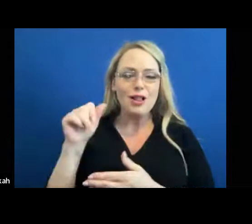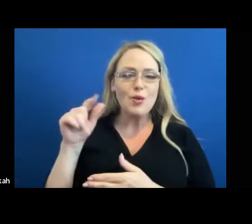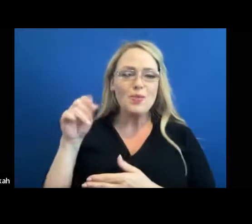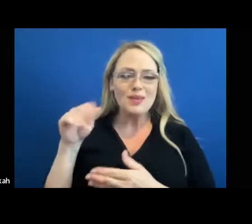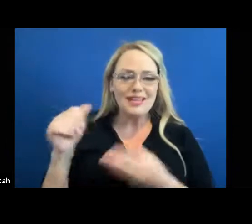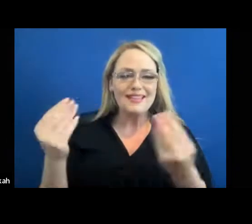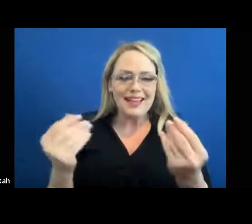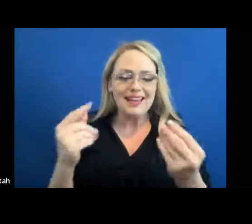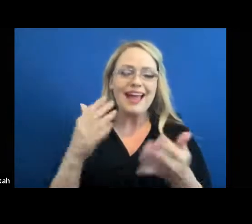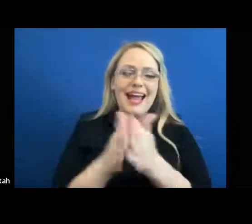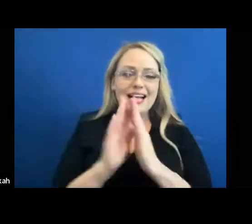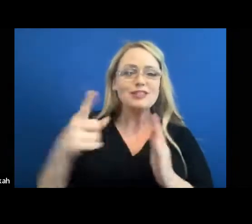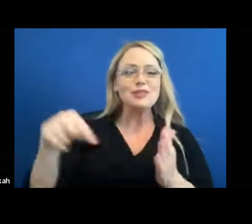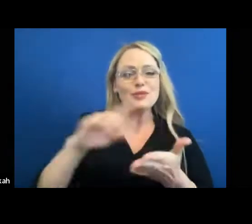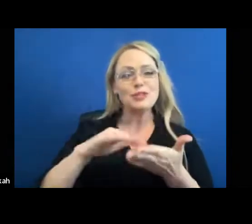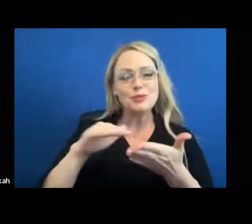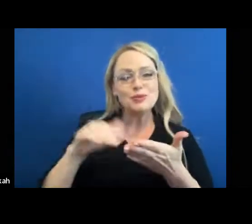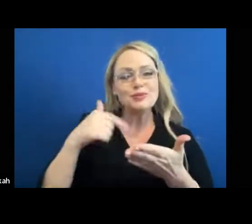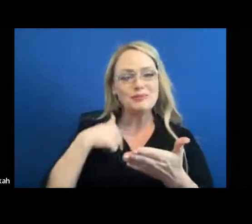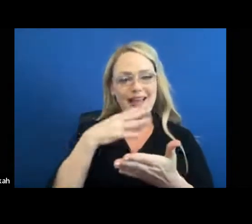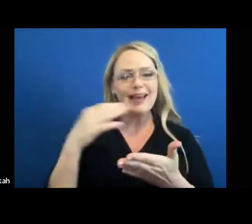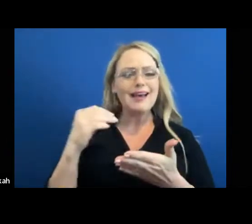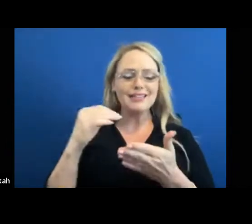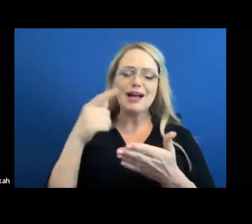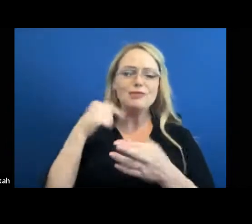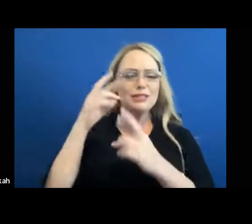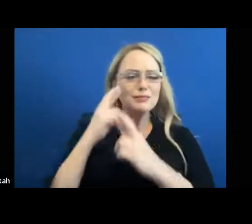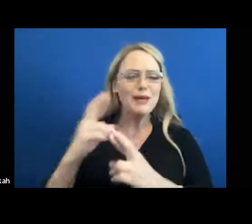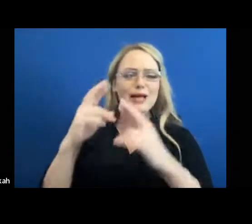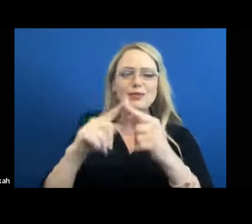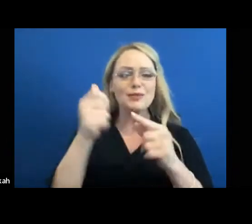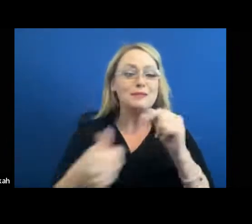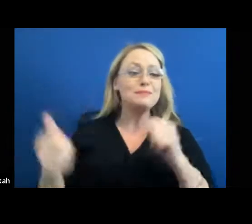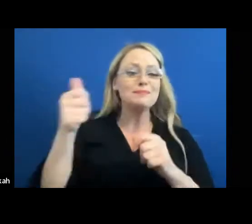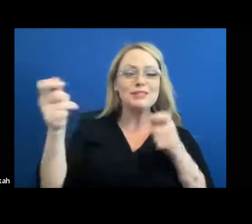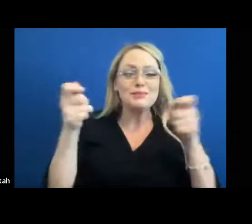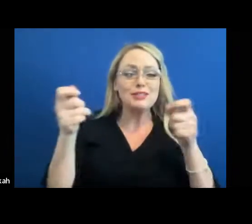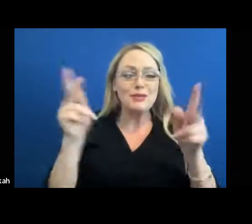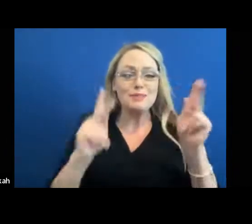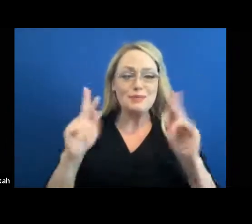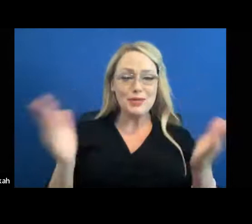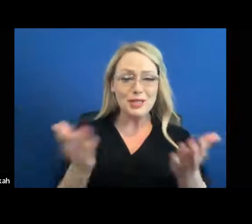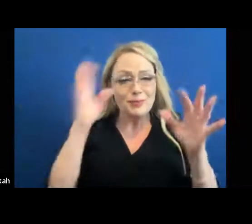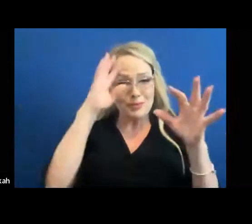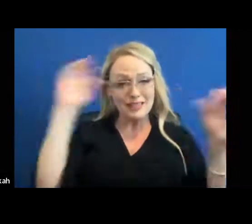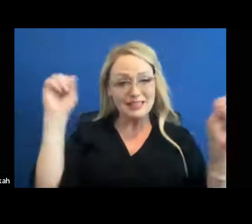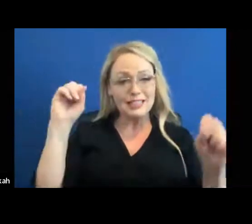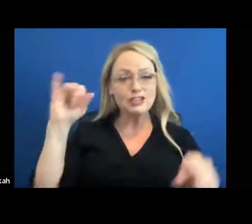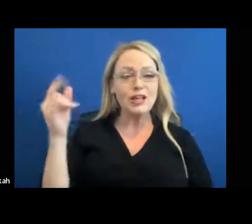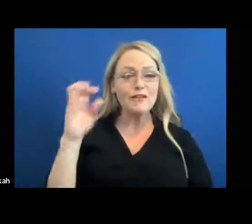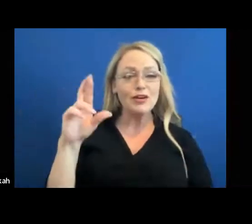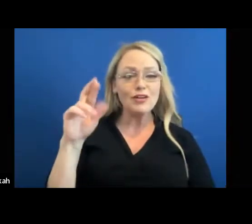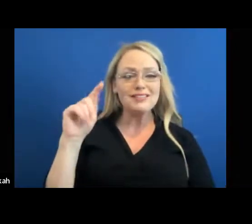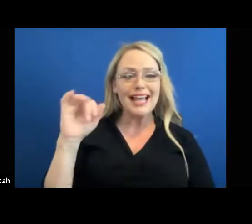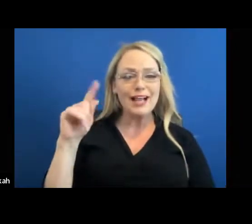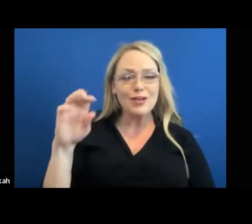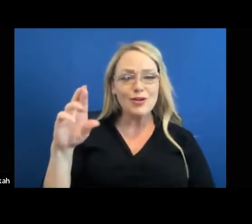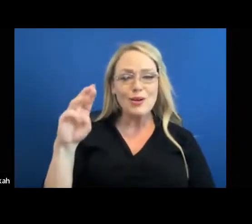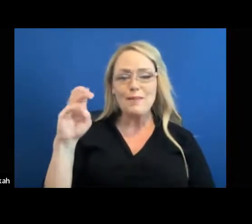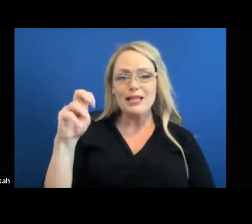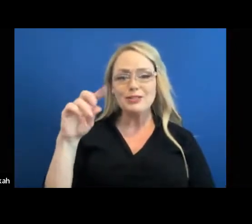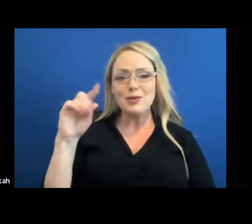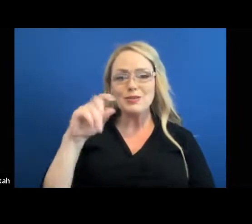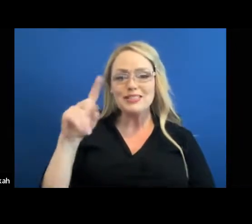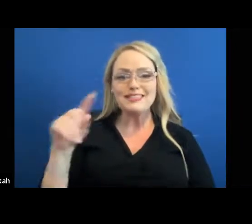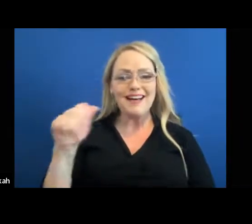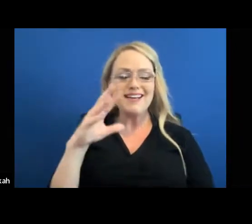to be excused and pay my respects to the administrators who are here, President Jennifer Taylor Mendoza and Vice President of